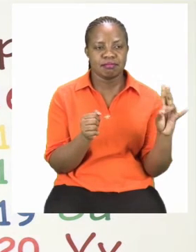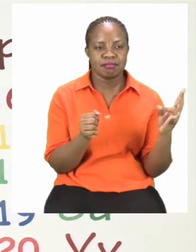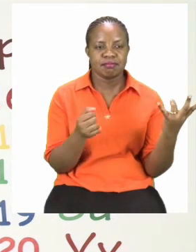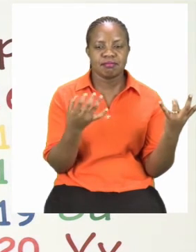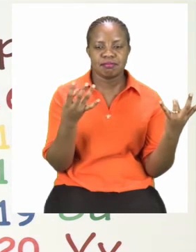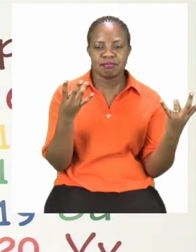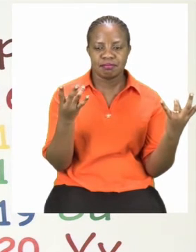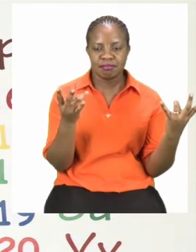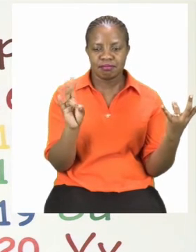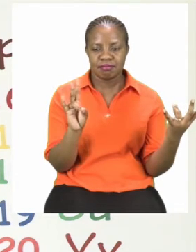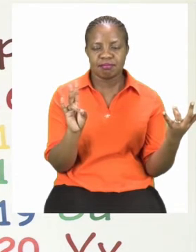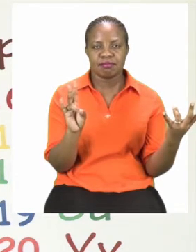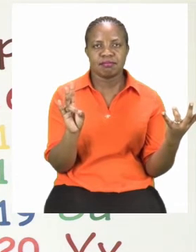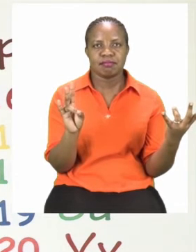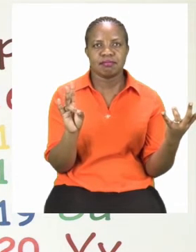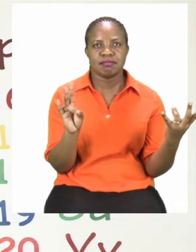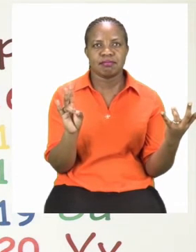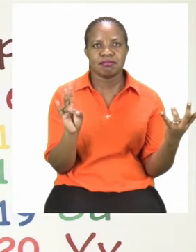14,